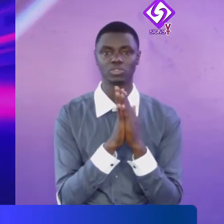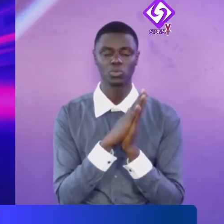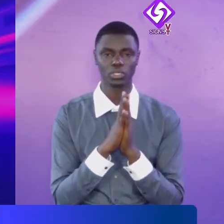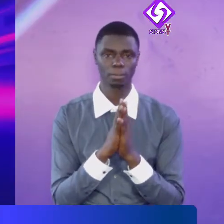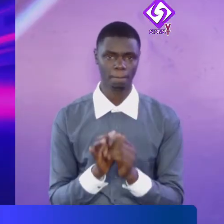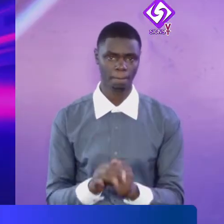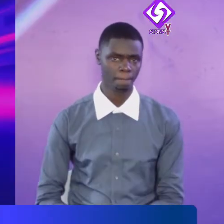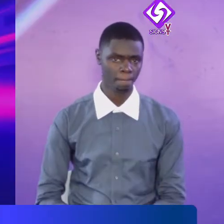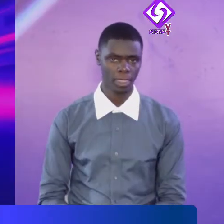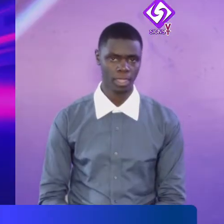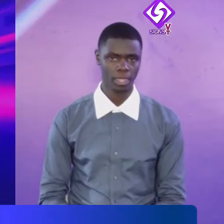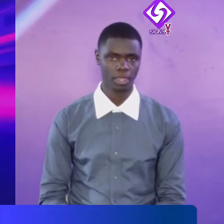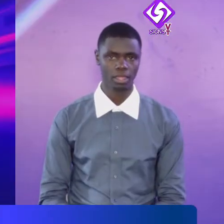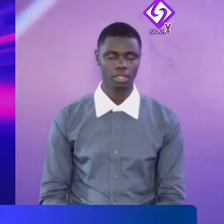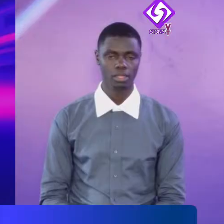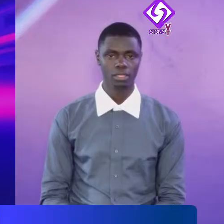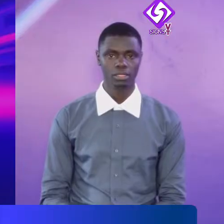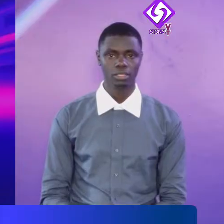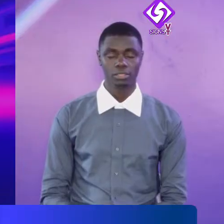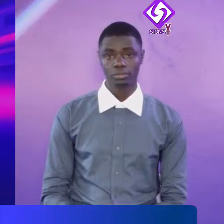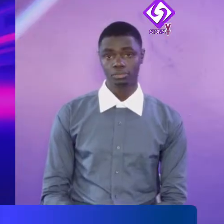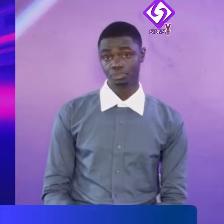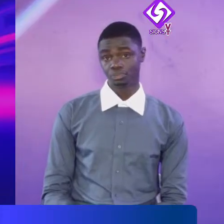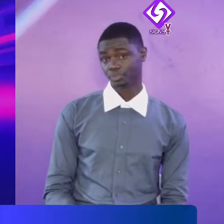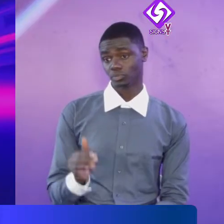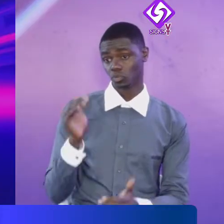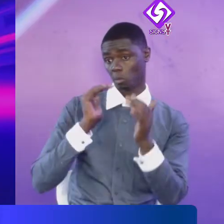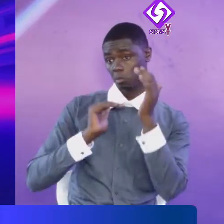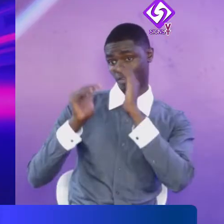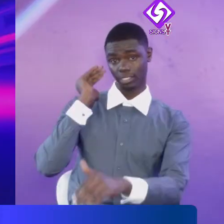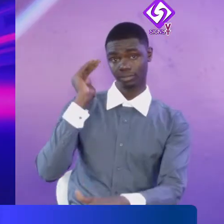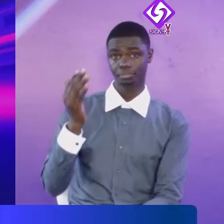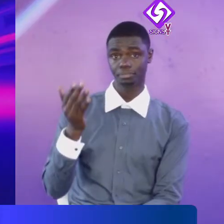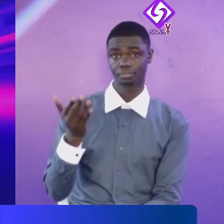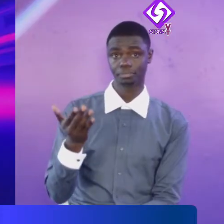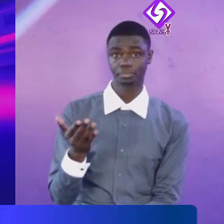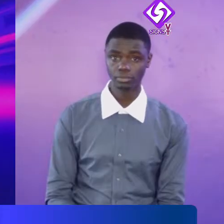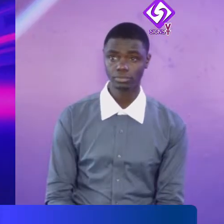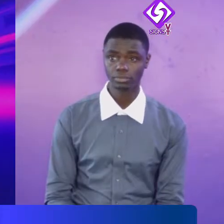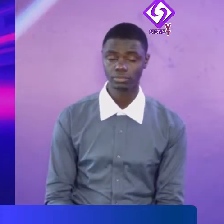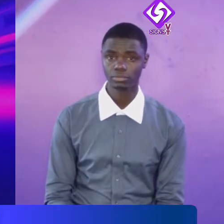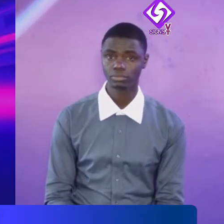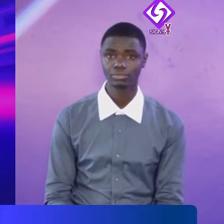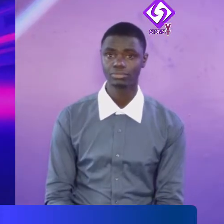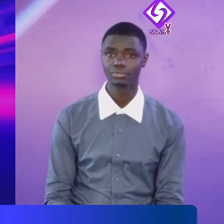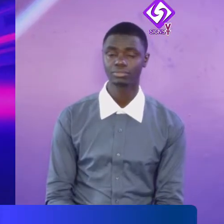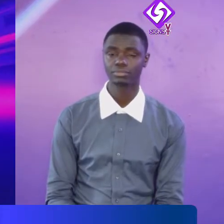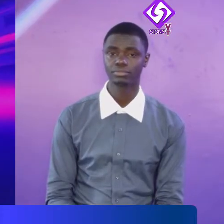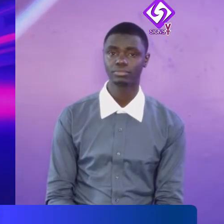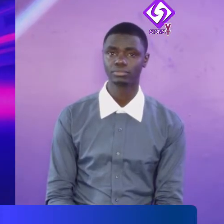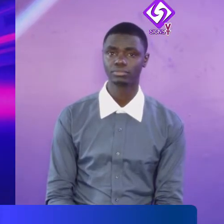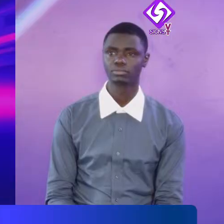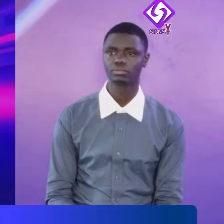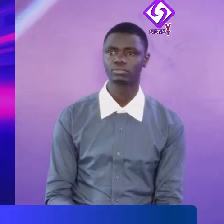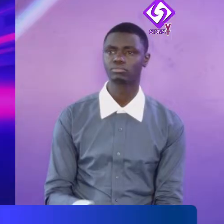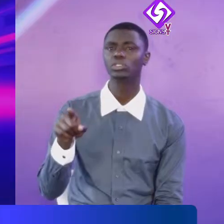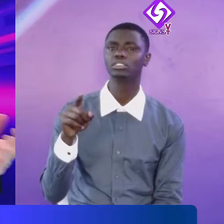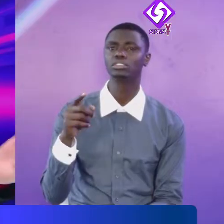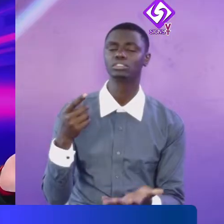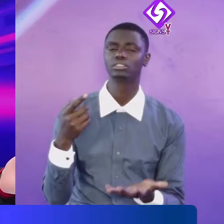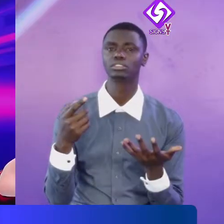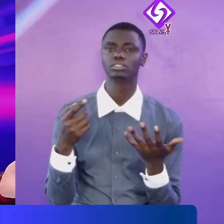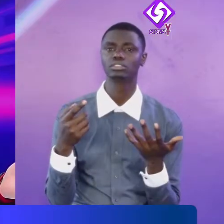in their paper this morning. Prof, what do you make out of this?